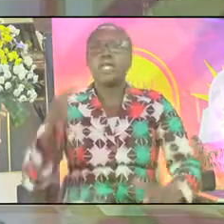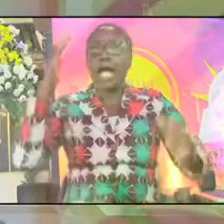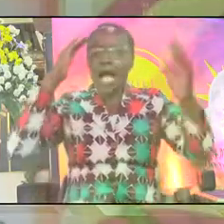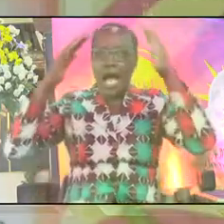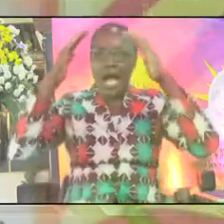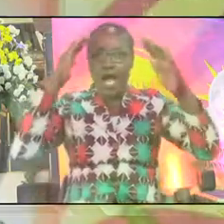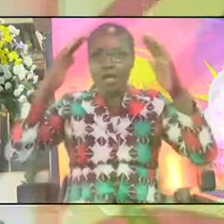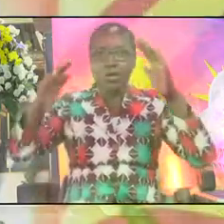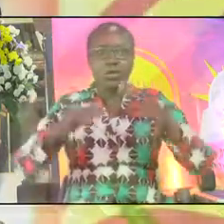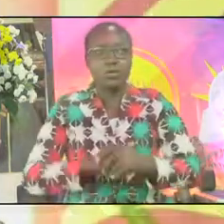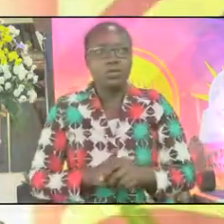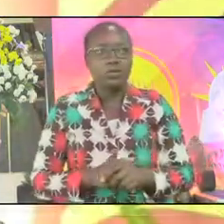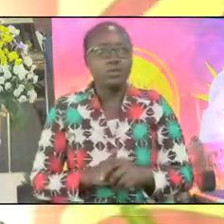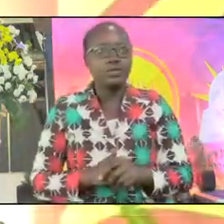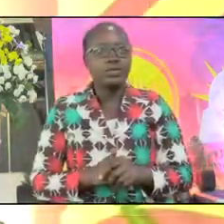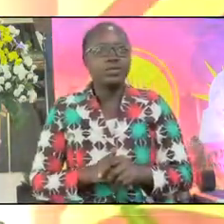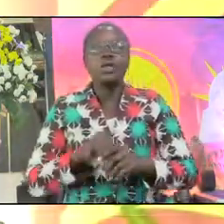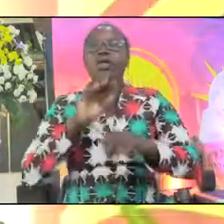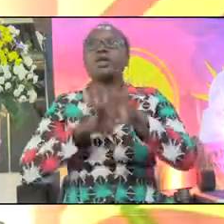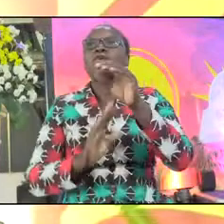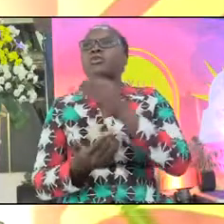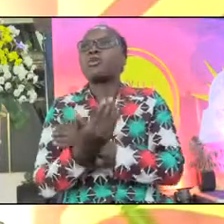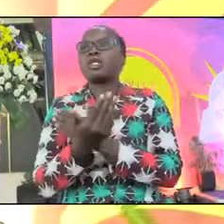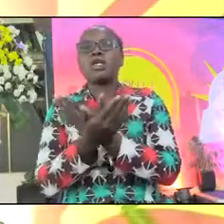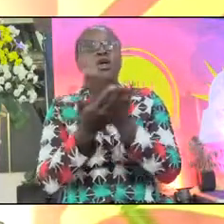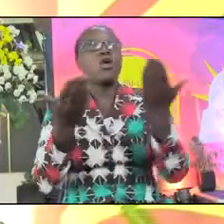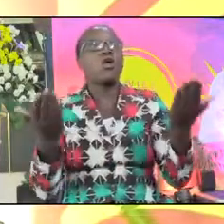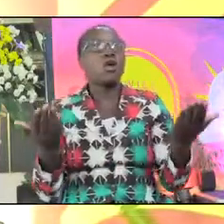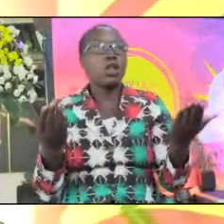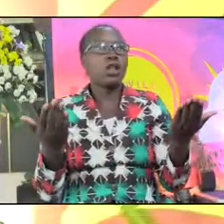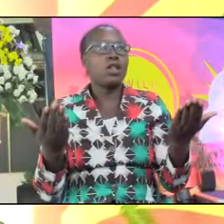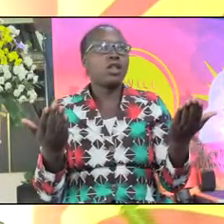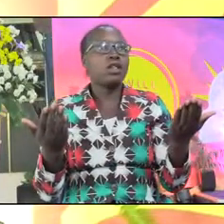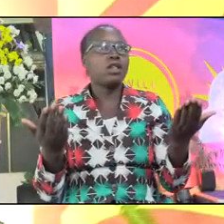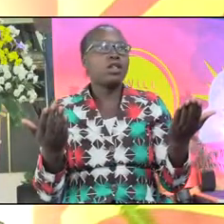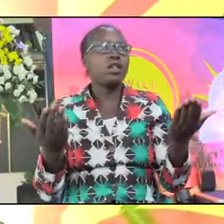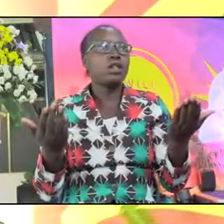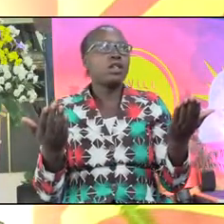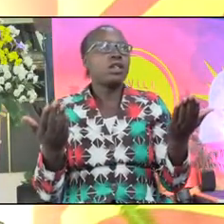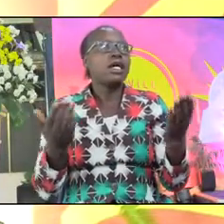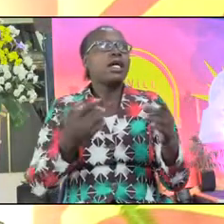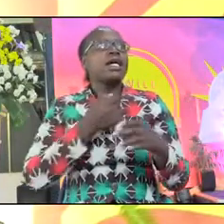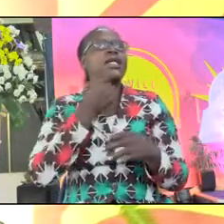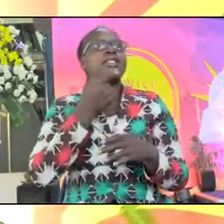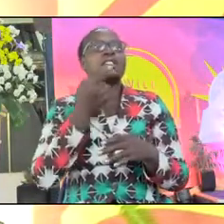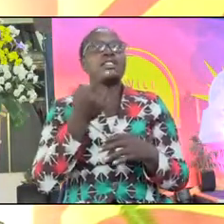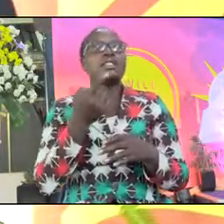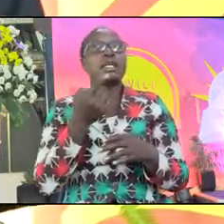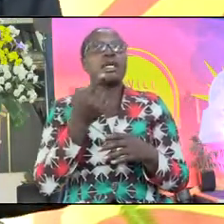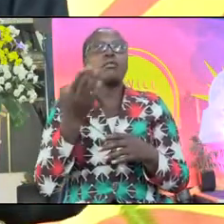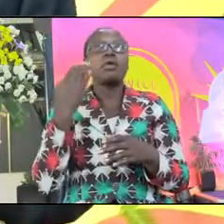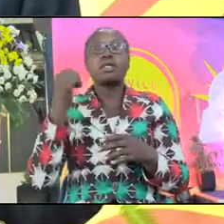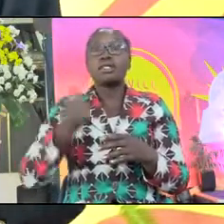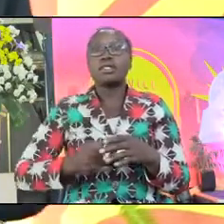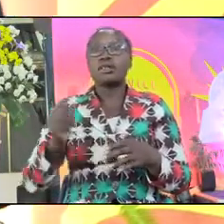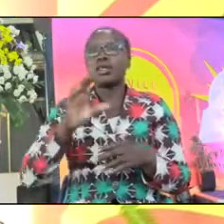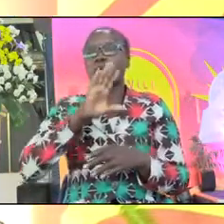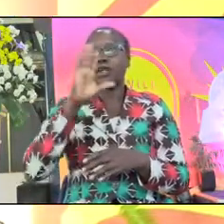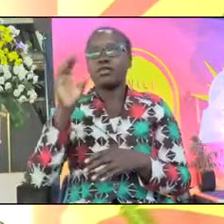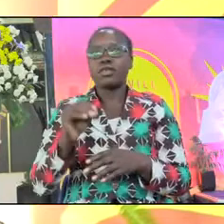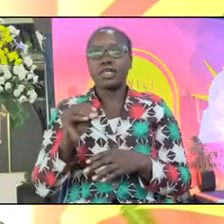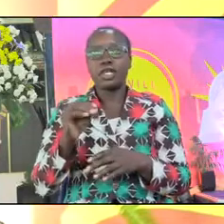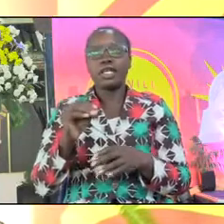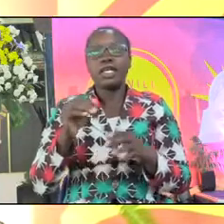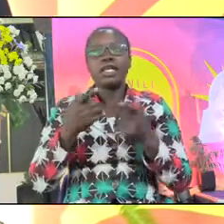Mjambo. Good morning, everyone. As they say back in South African, the